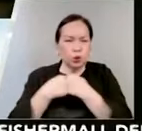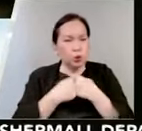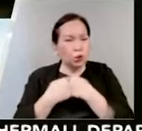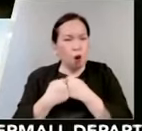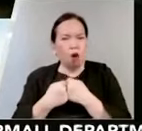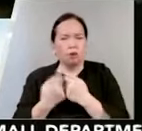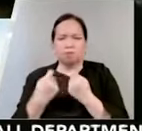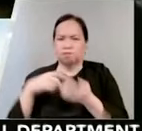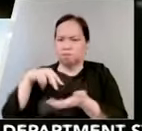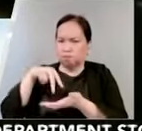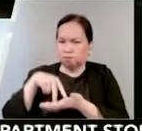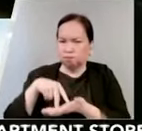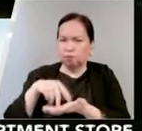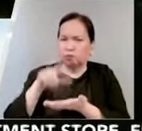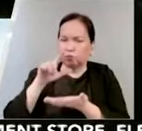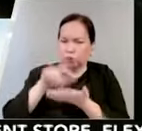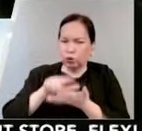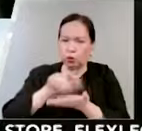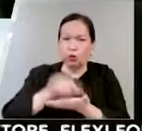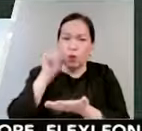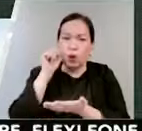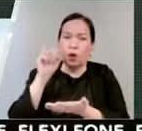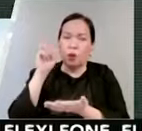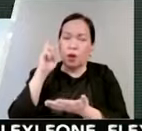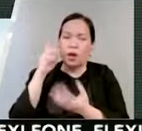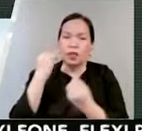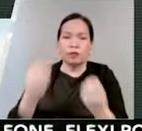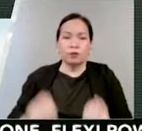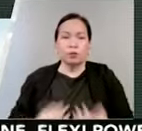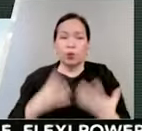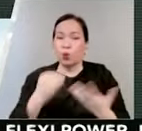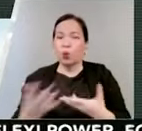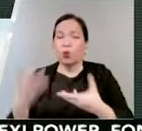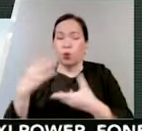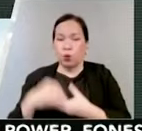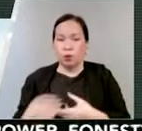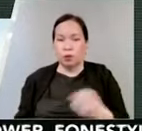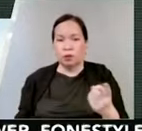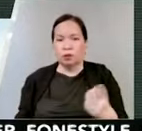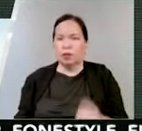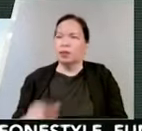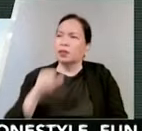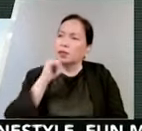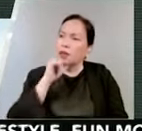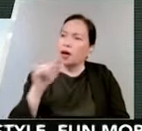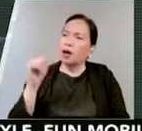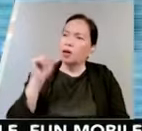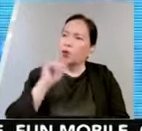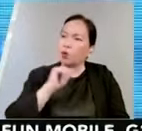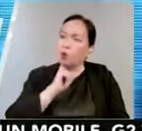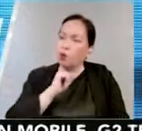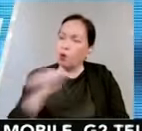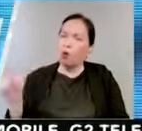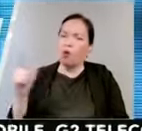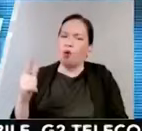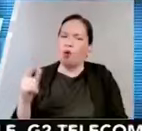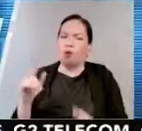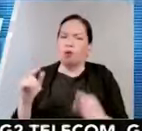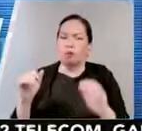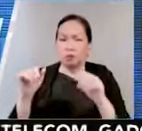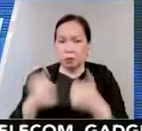inspirasyon ang kanyang ibinahagi sa mga lumahok. Hindi lahat ng laban, kung ano ang ibinibigay sa iyo, yun